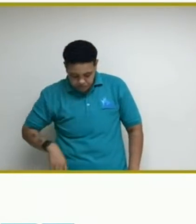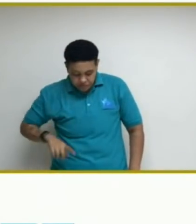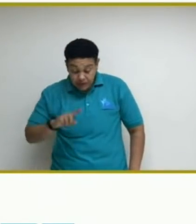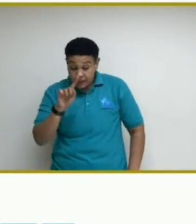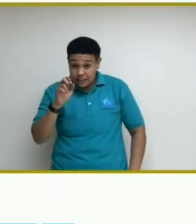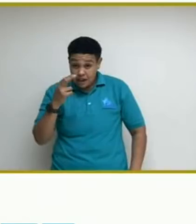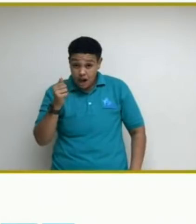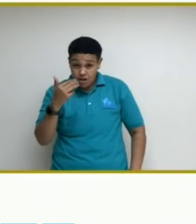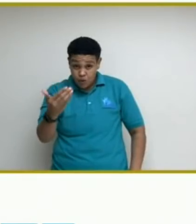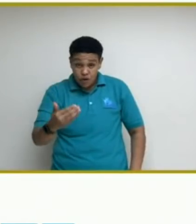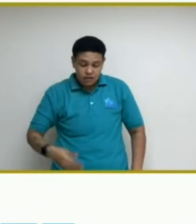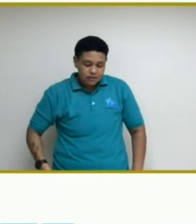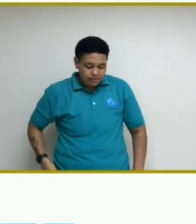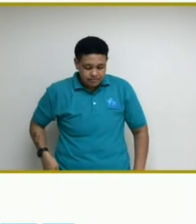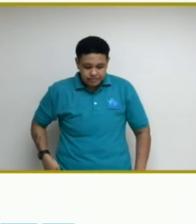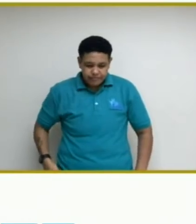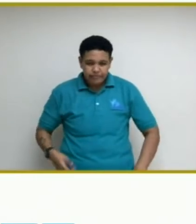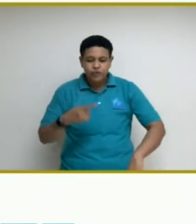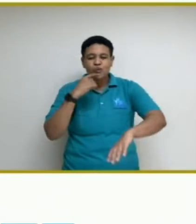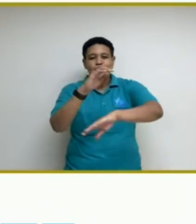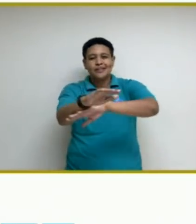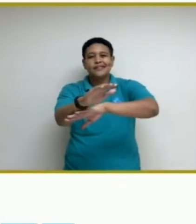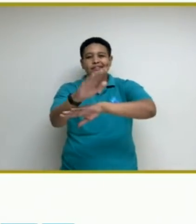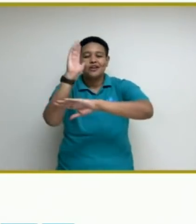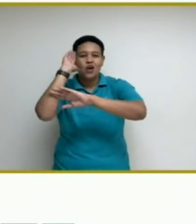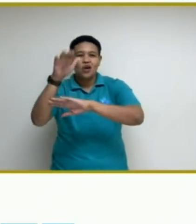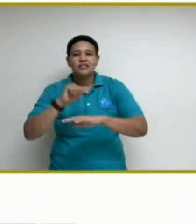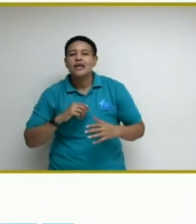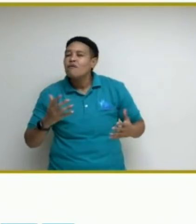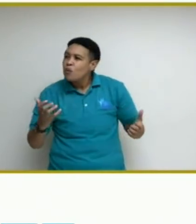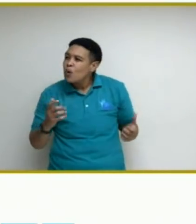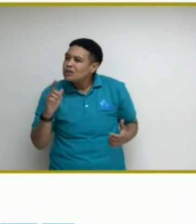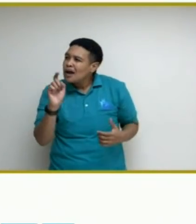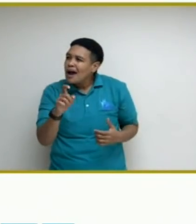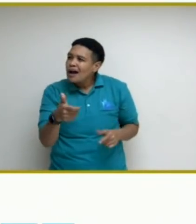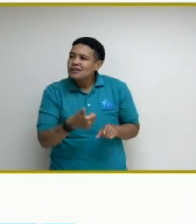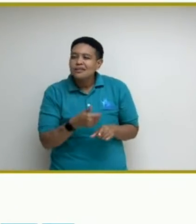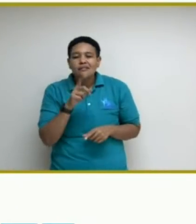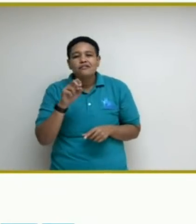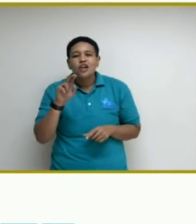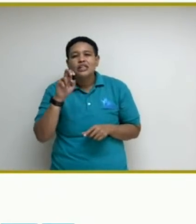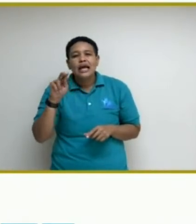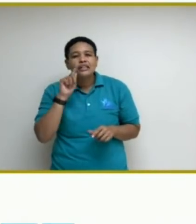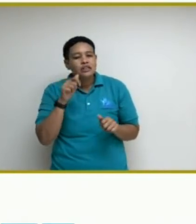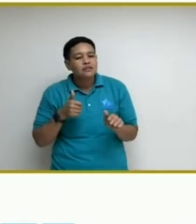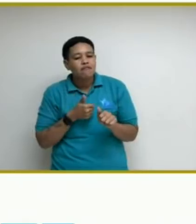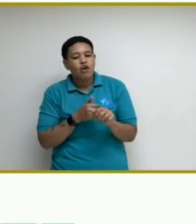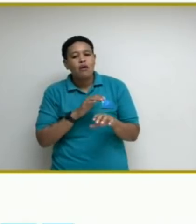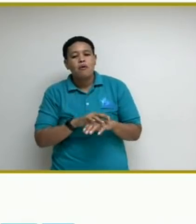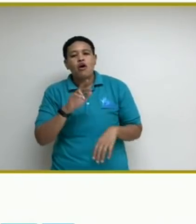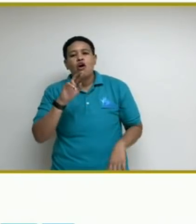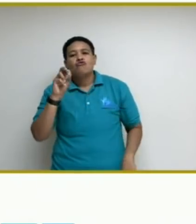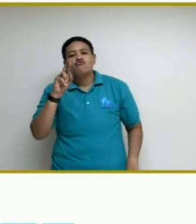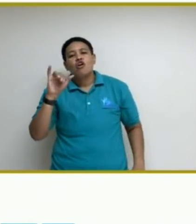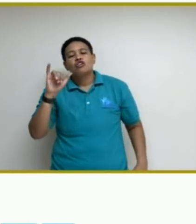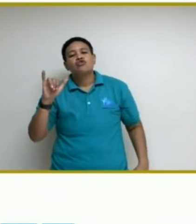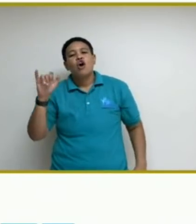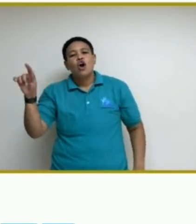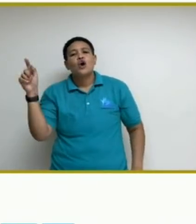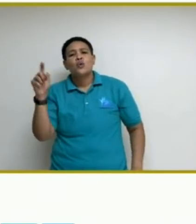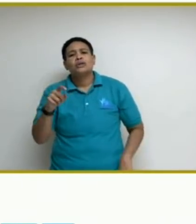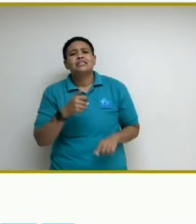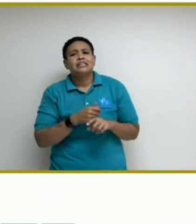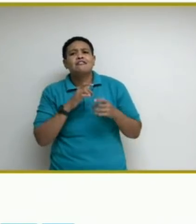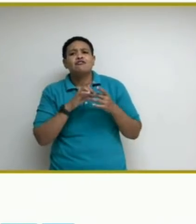Go ahead. Hello, good evening, everybody. I'd like to ask Dr. Ennis, following up on Roxroy's question regarding